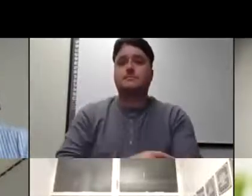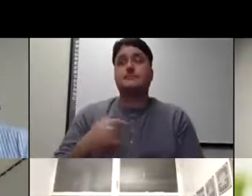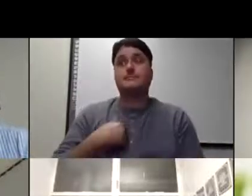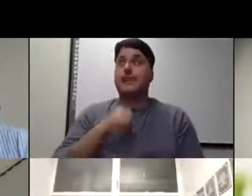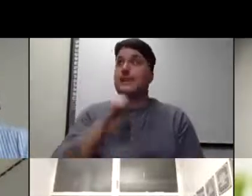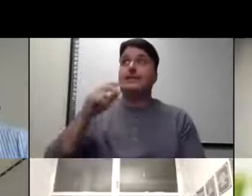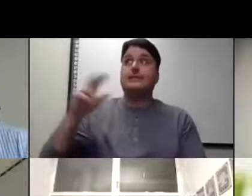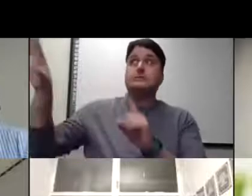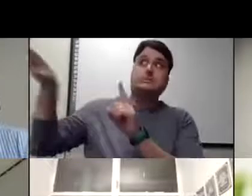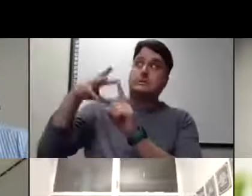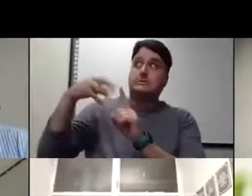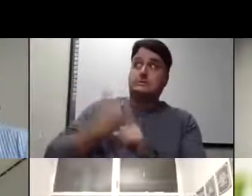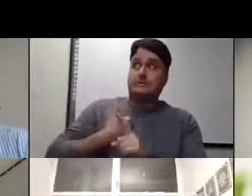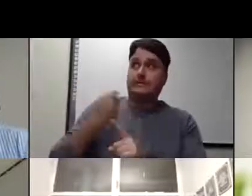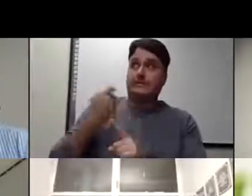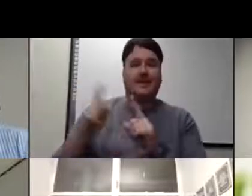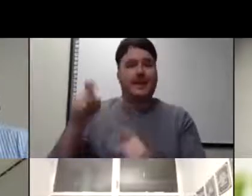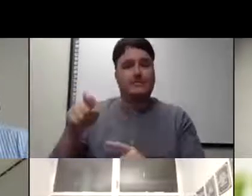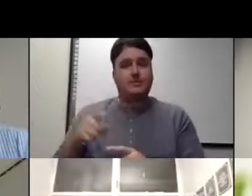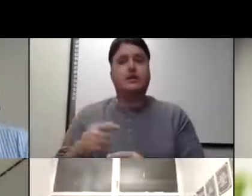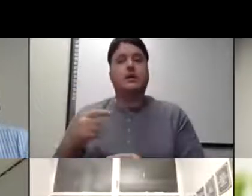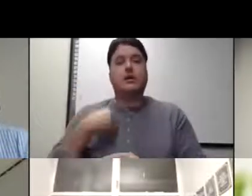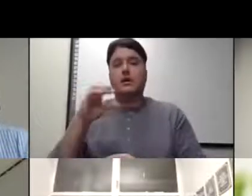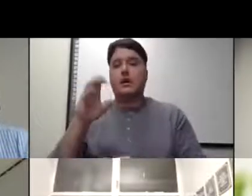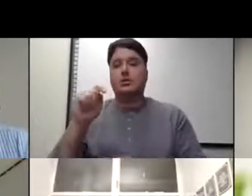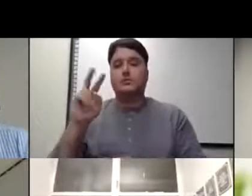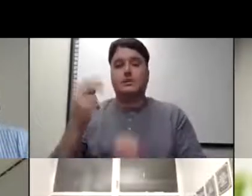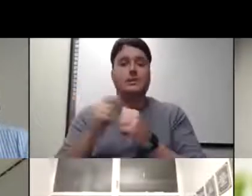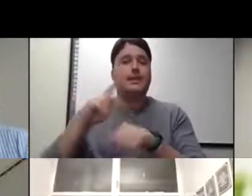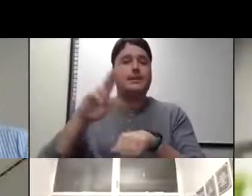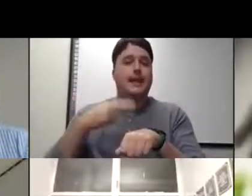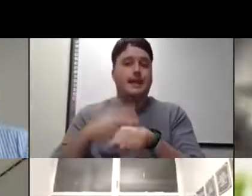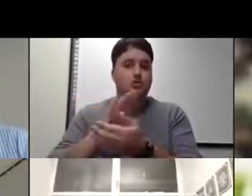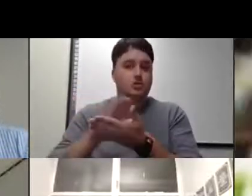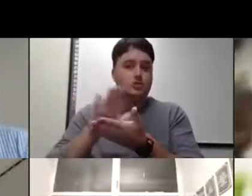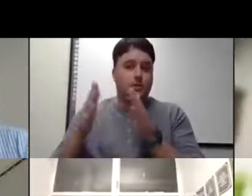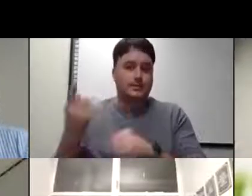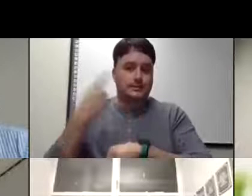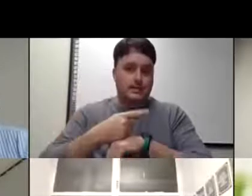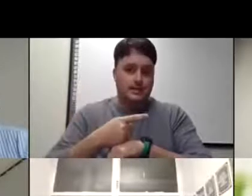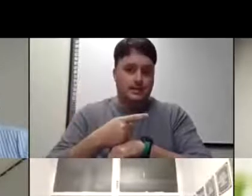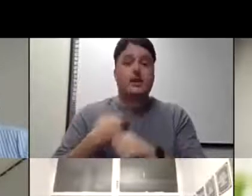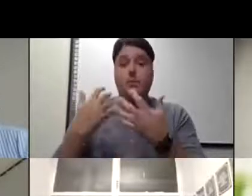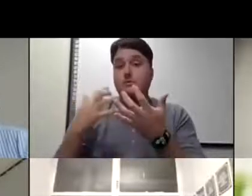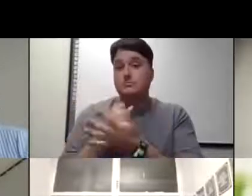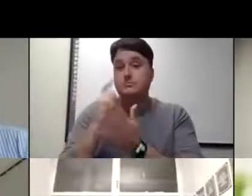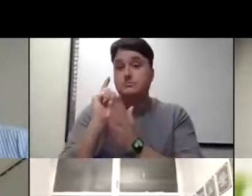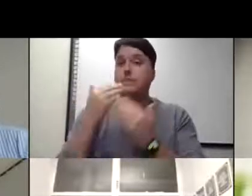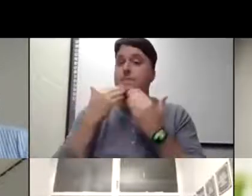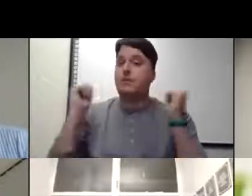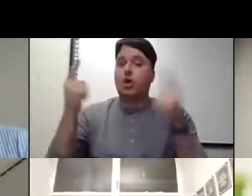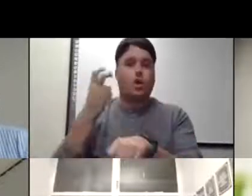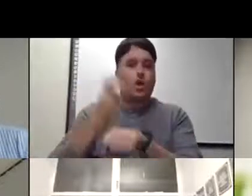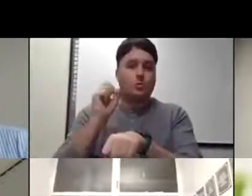to. I was informed that October 2nd was National Custodian Day. So I wanted to take a moment to thank all of our